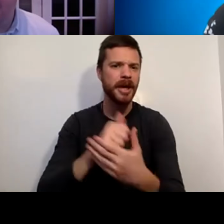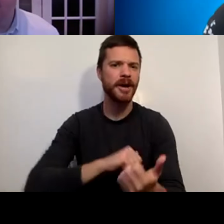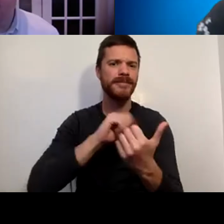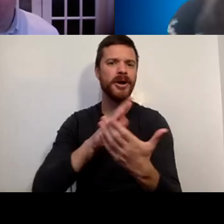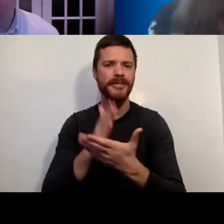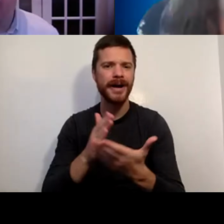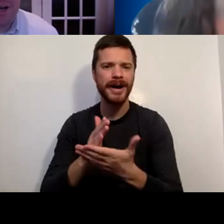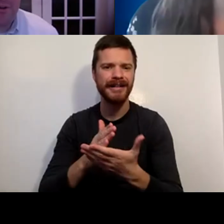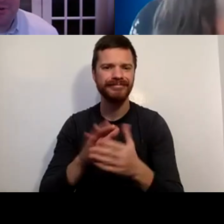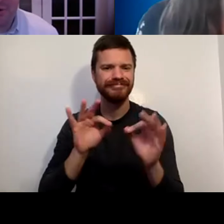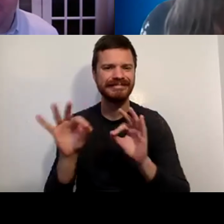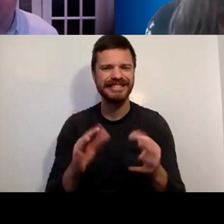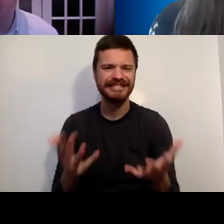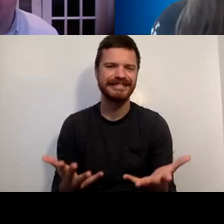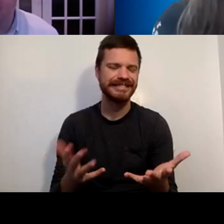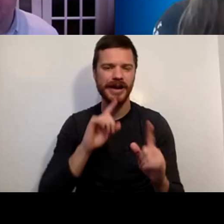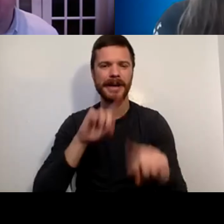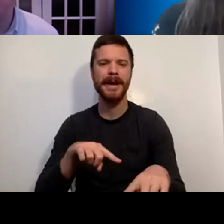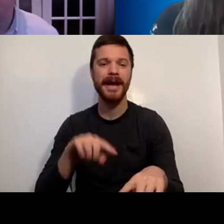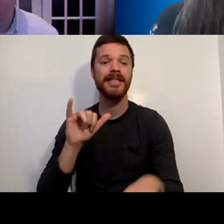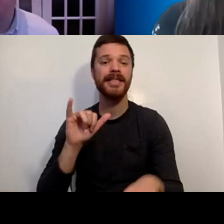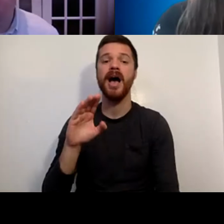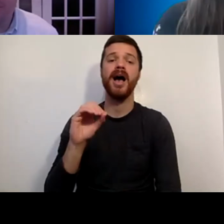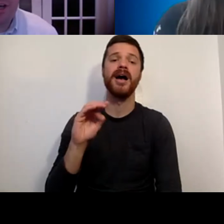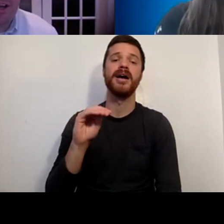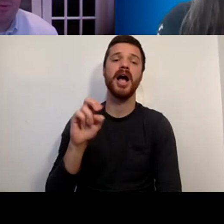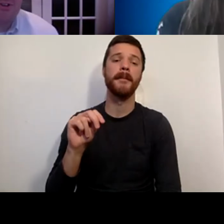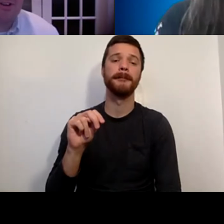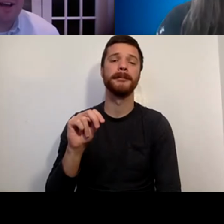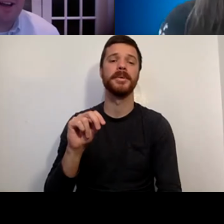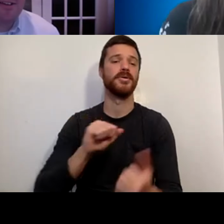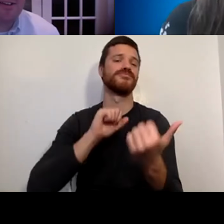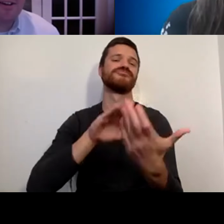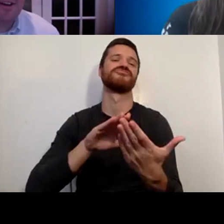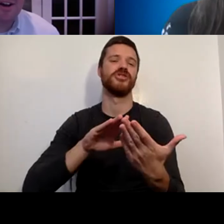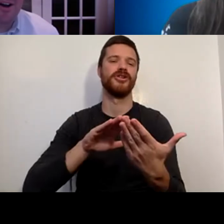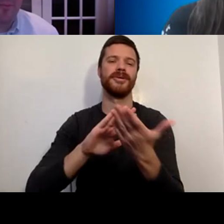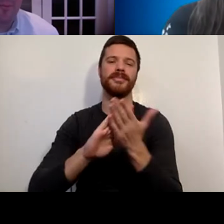that type of common elements approach is somewhat limited as we synthesize